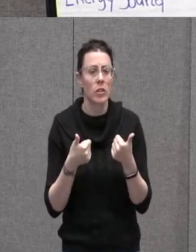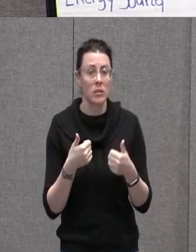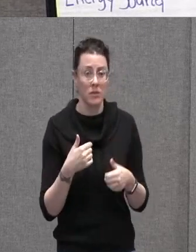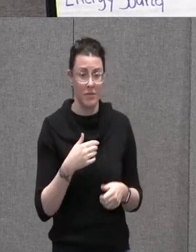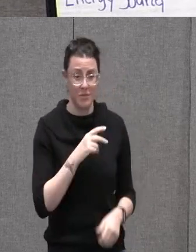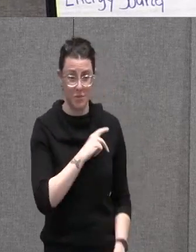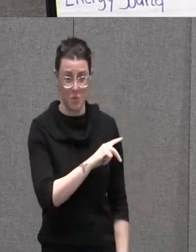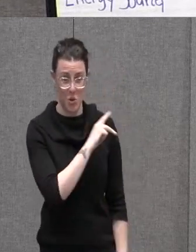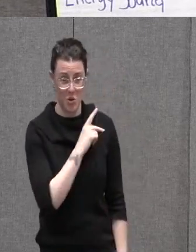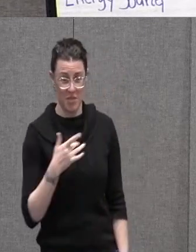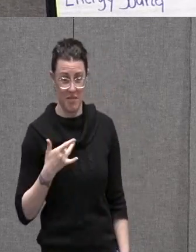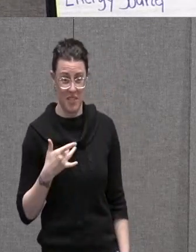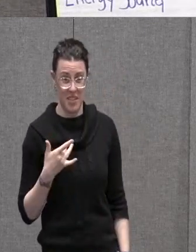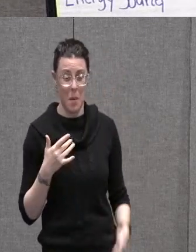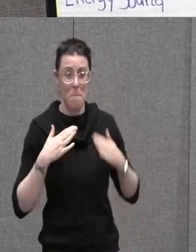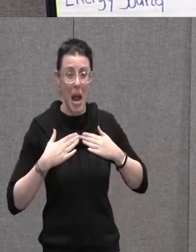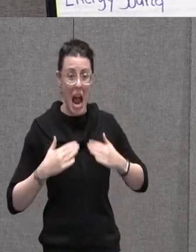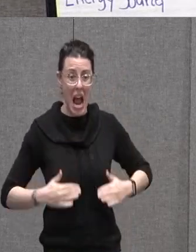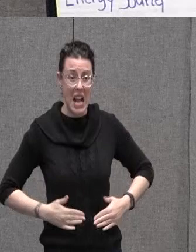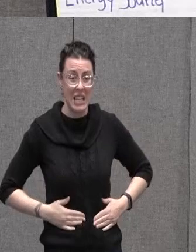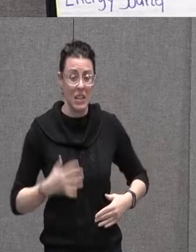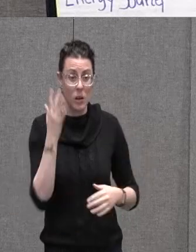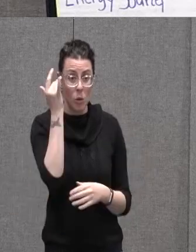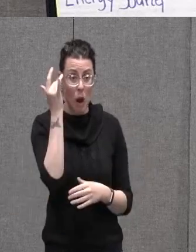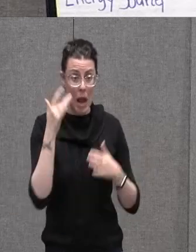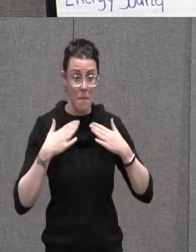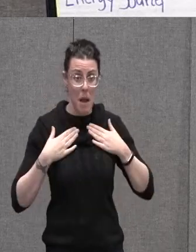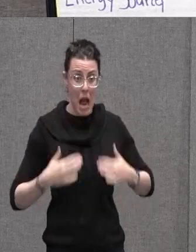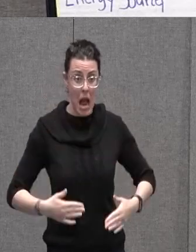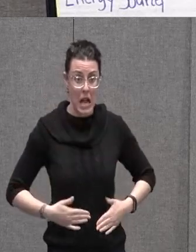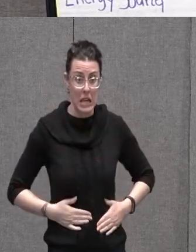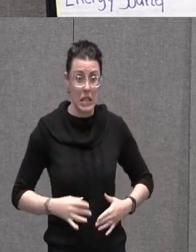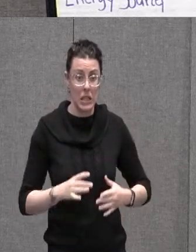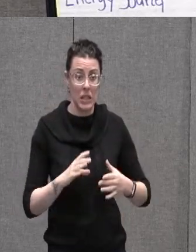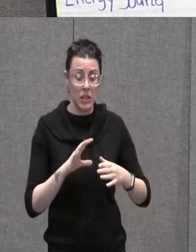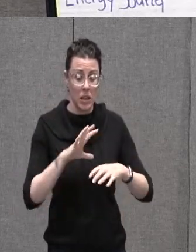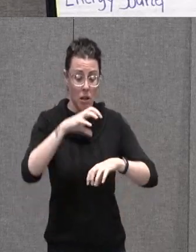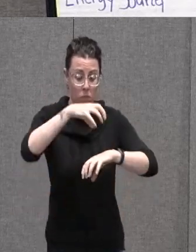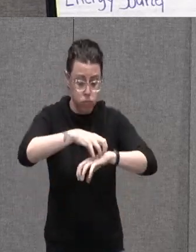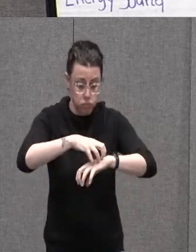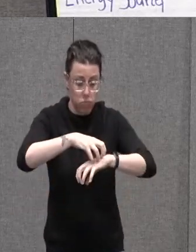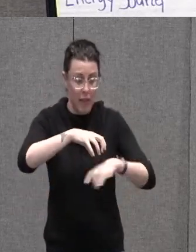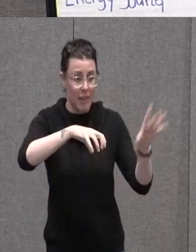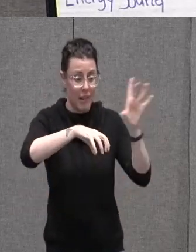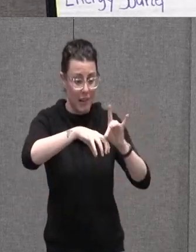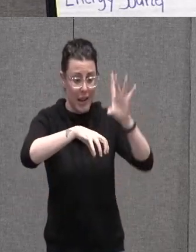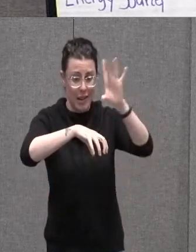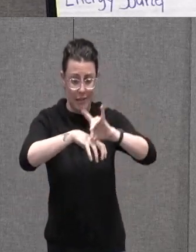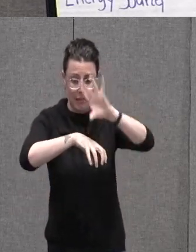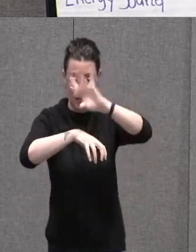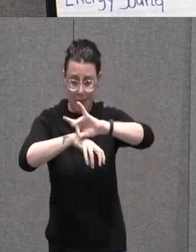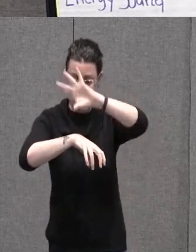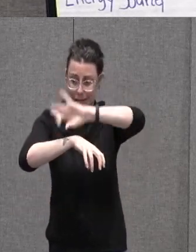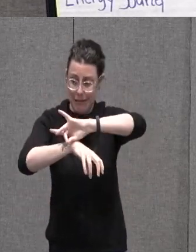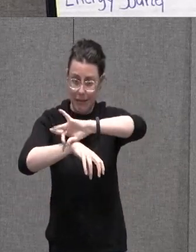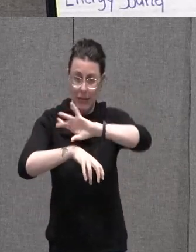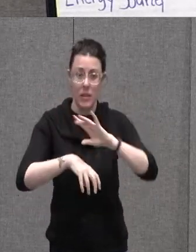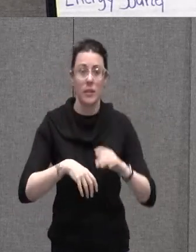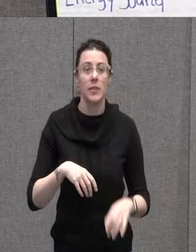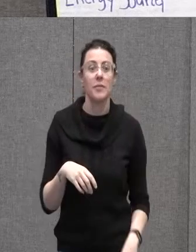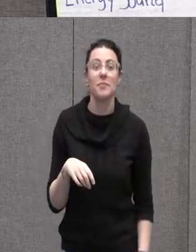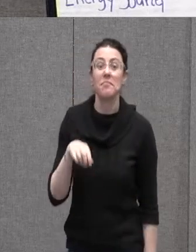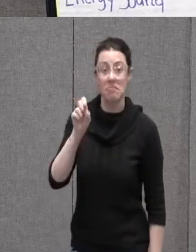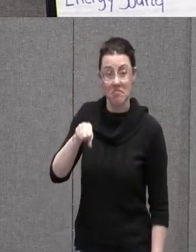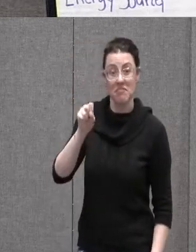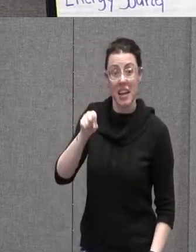Right. Because we need the body to attach all of our other stuff. Okay. Yeah. So the sensors attached to the body. So maybe you should put that off on the side. Okay. So let's see. How about